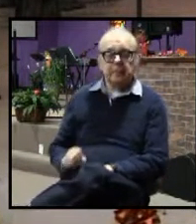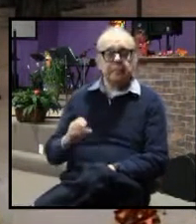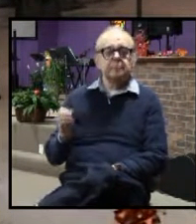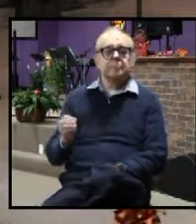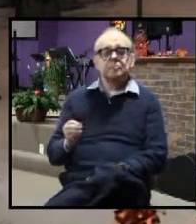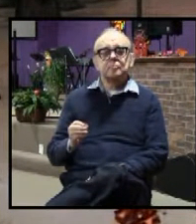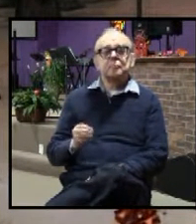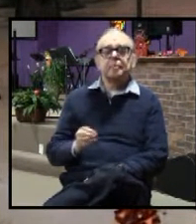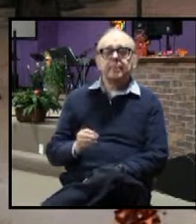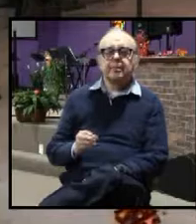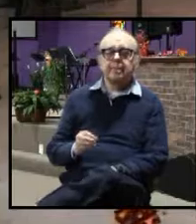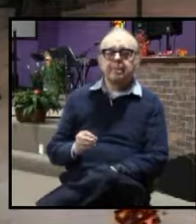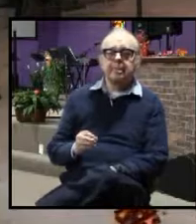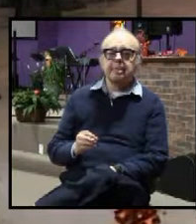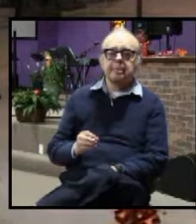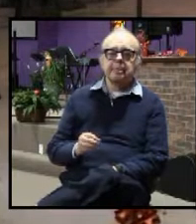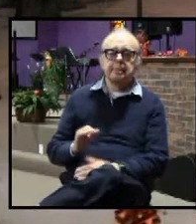So,